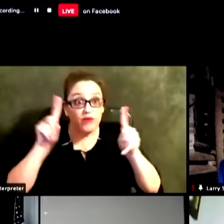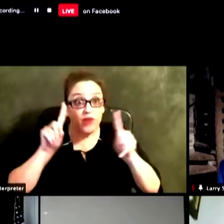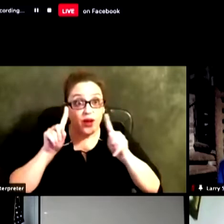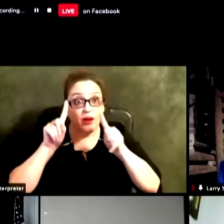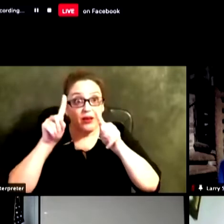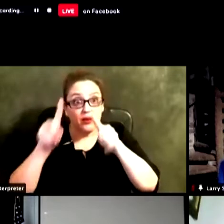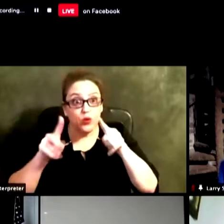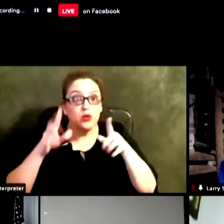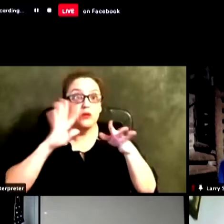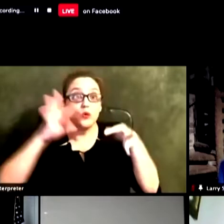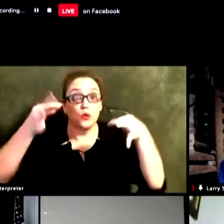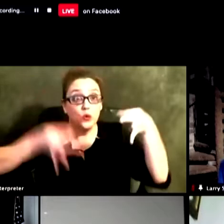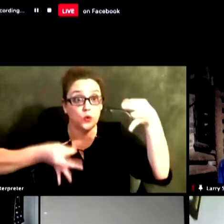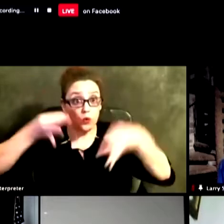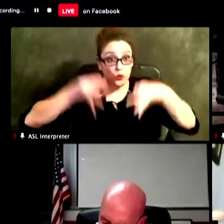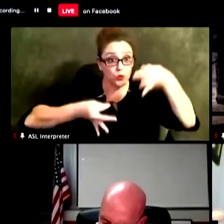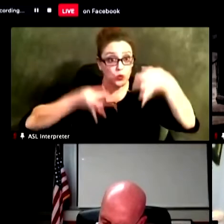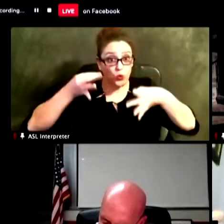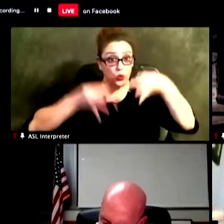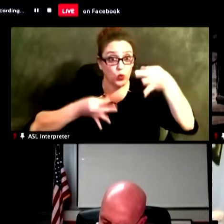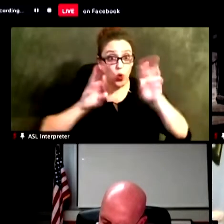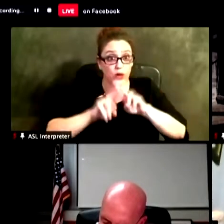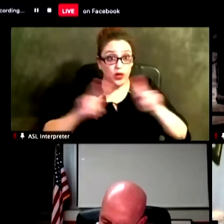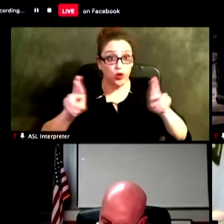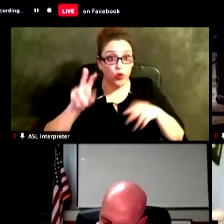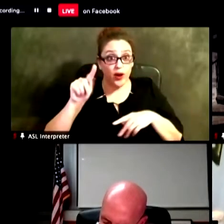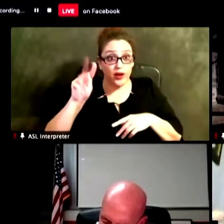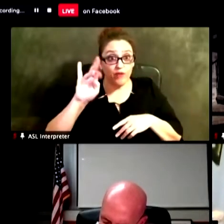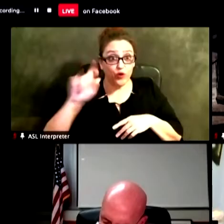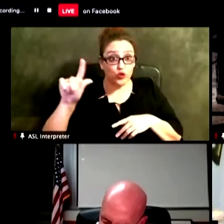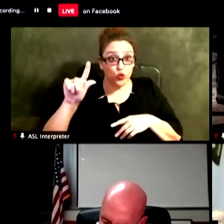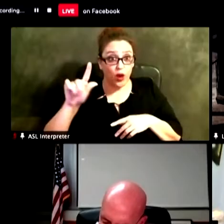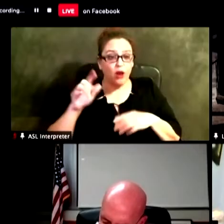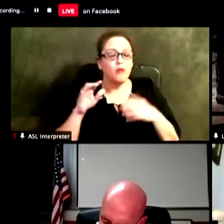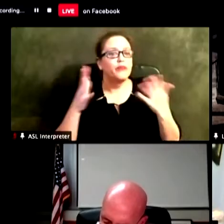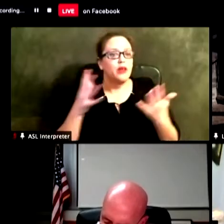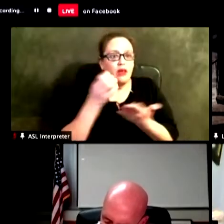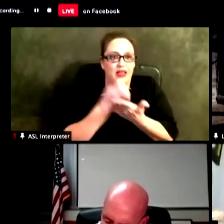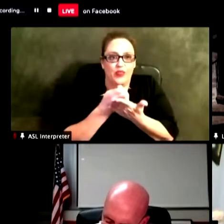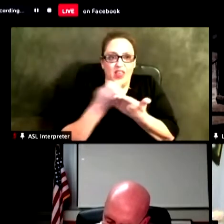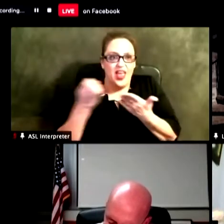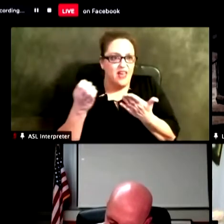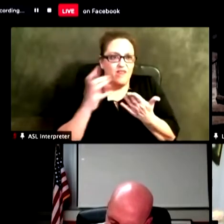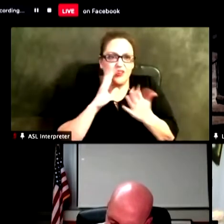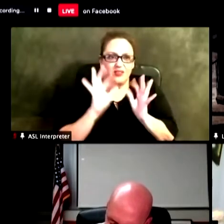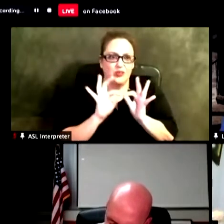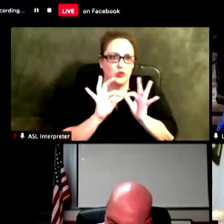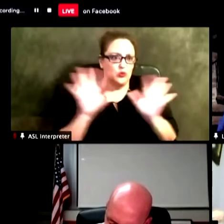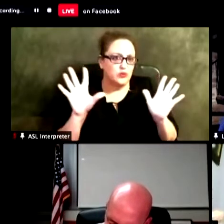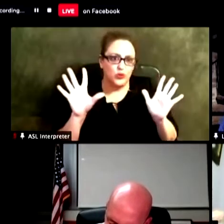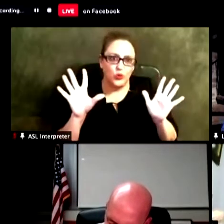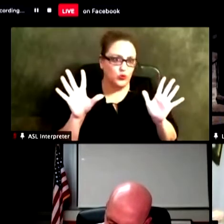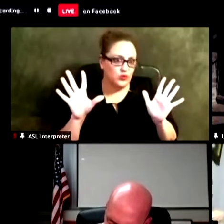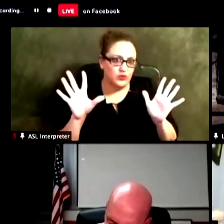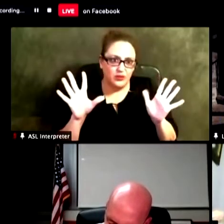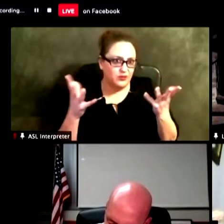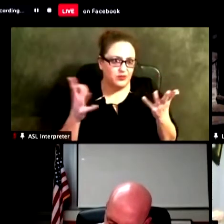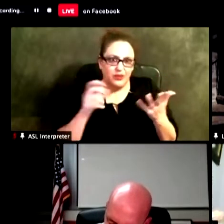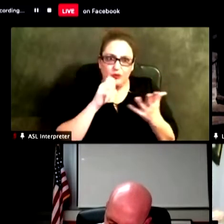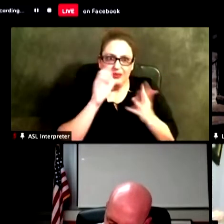him and taken it on to trial, the evidence was so tainted and useless that it was plea bargained down to a